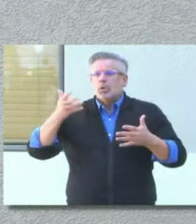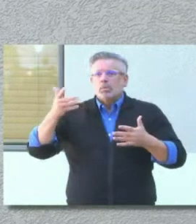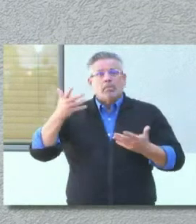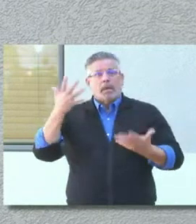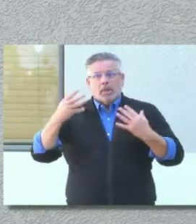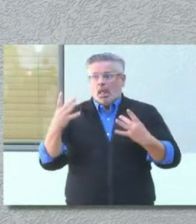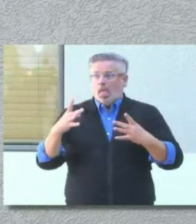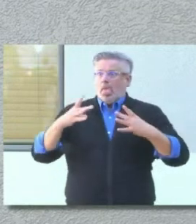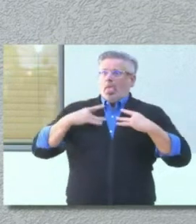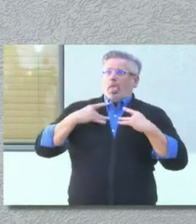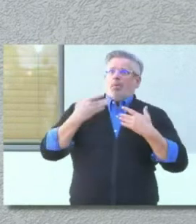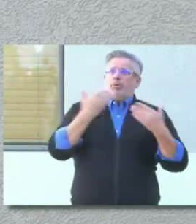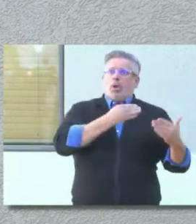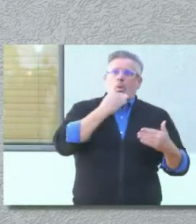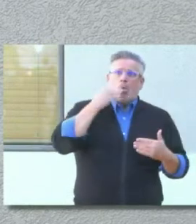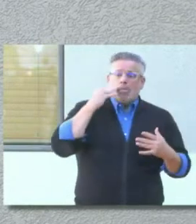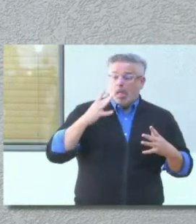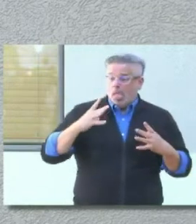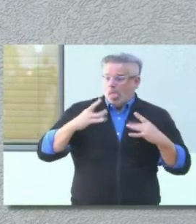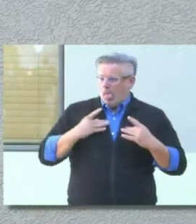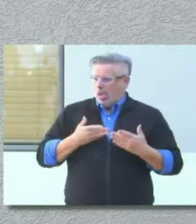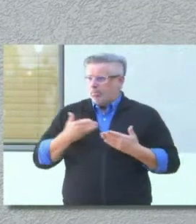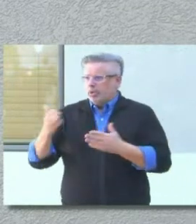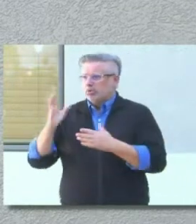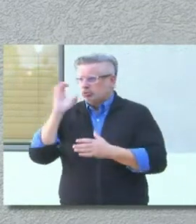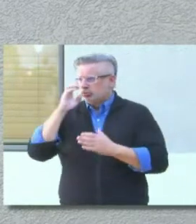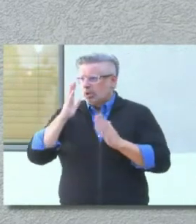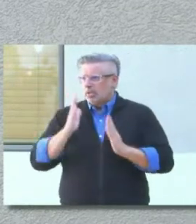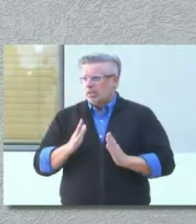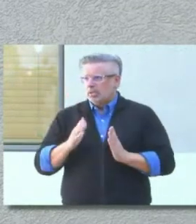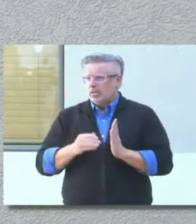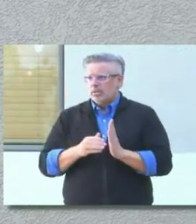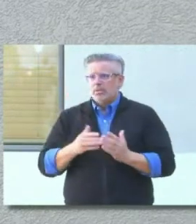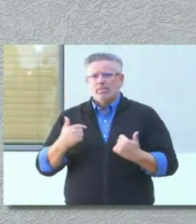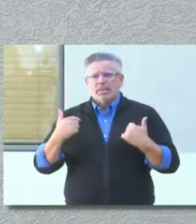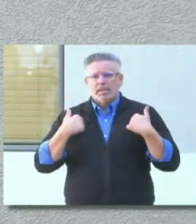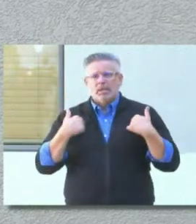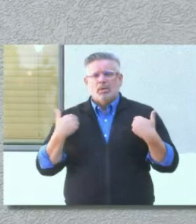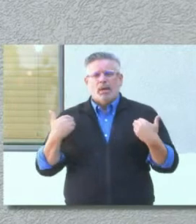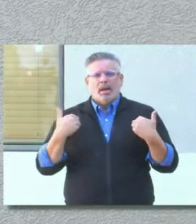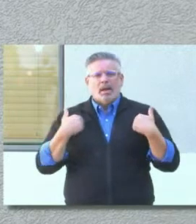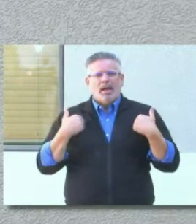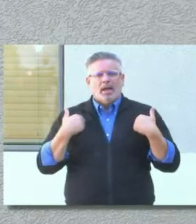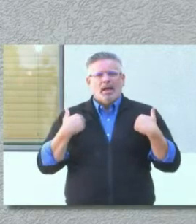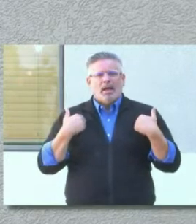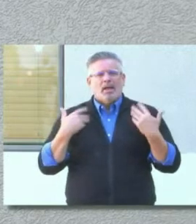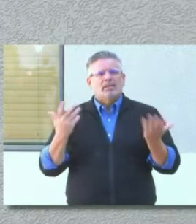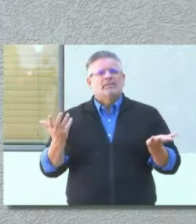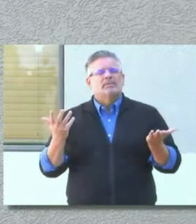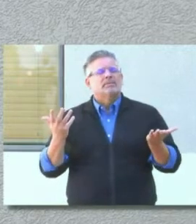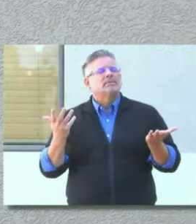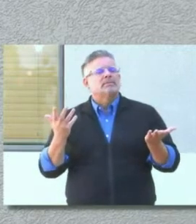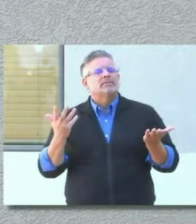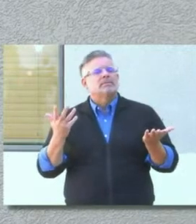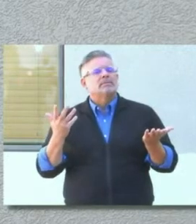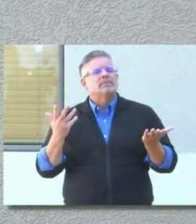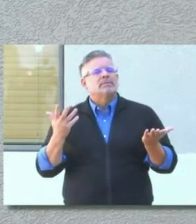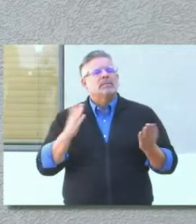home. God forbid you bring it to a stranger that you meet who has an